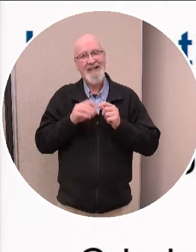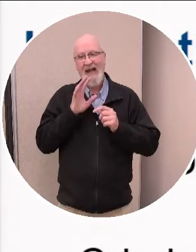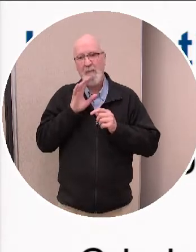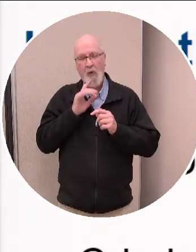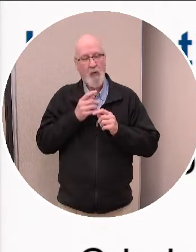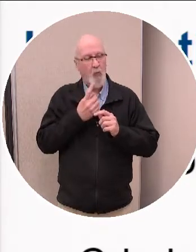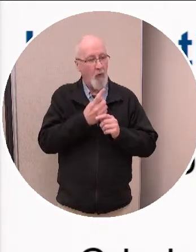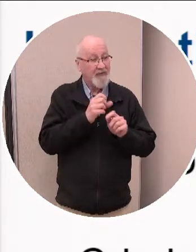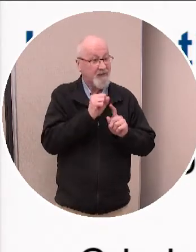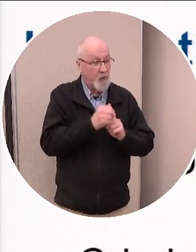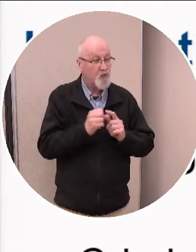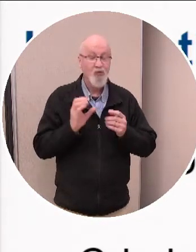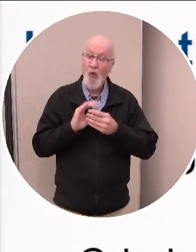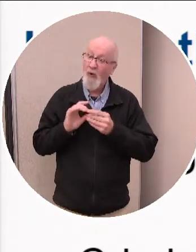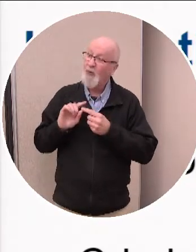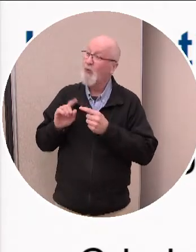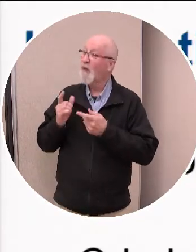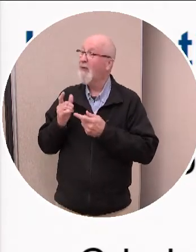situations involving young people.